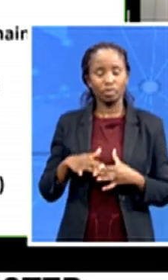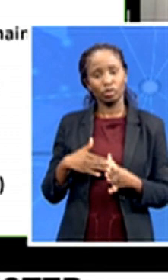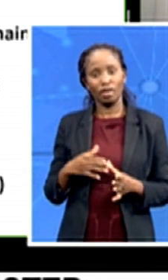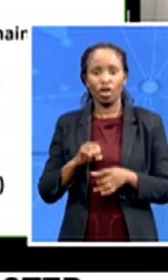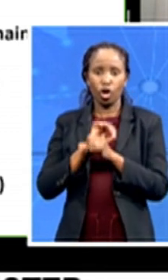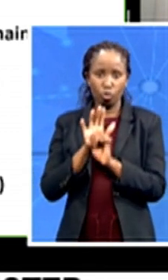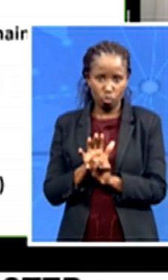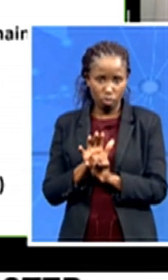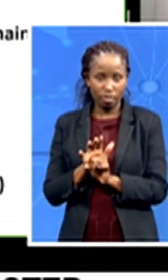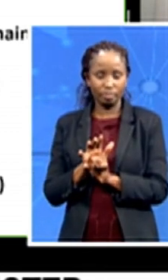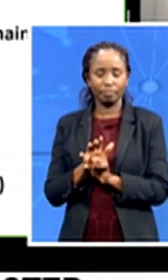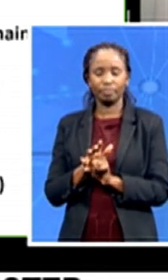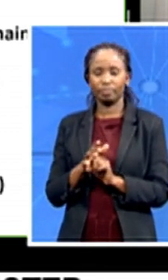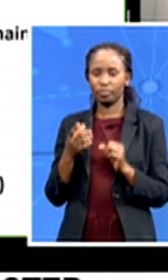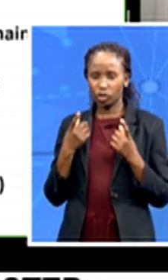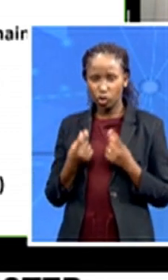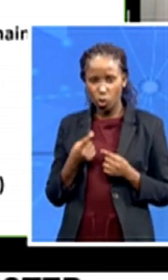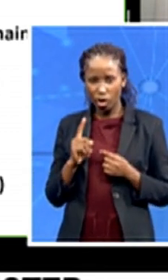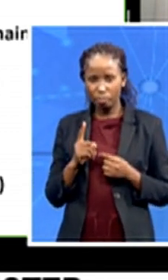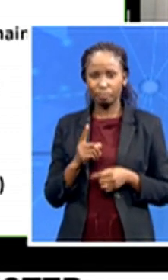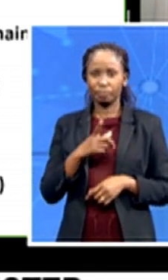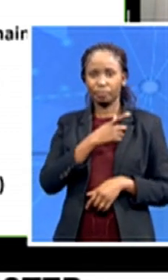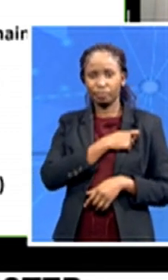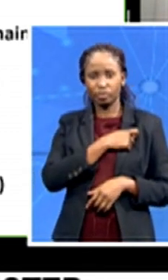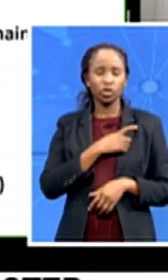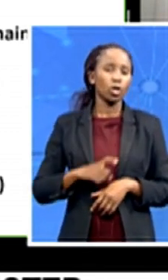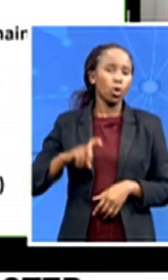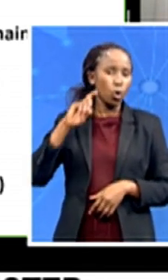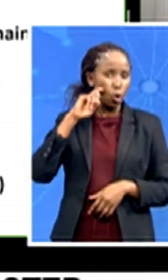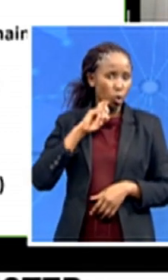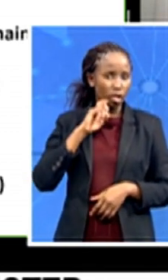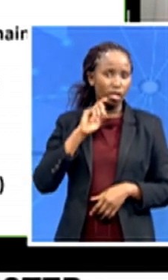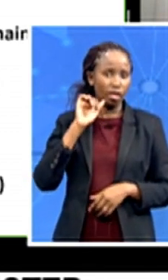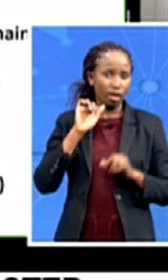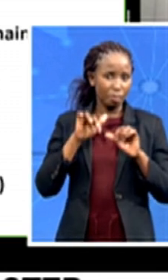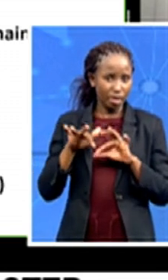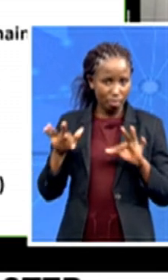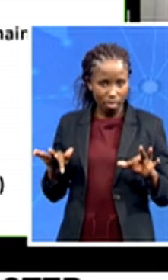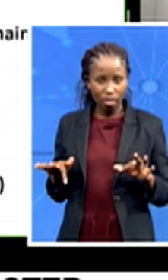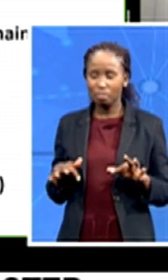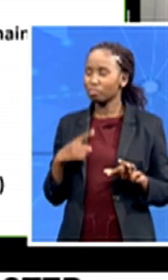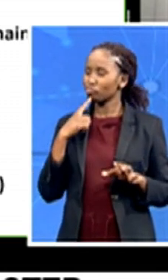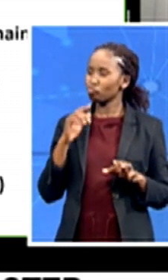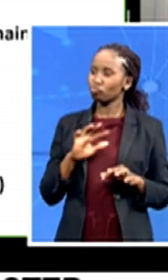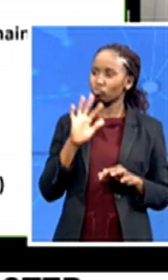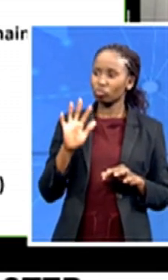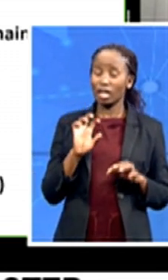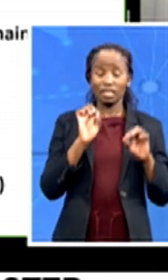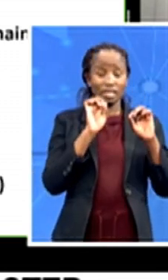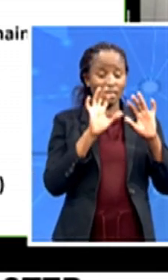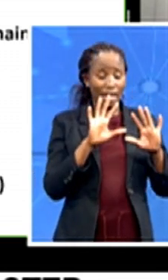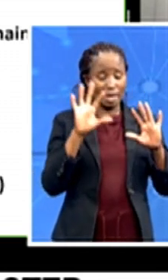people, and they estimate that approximately 10% of people have fear for needles